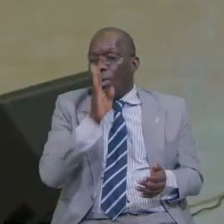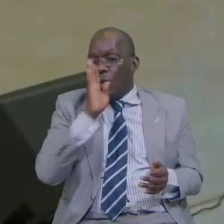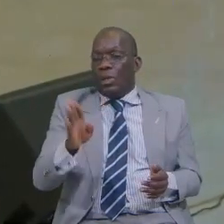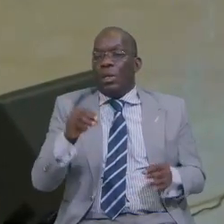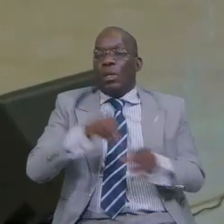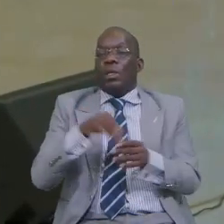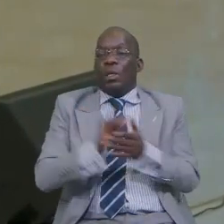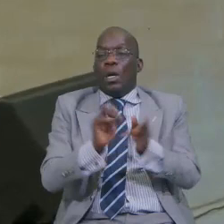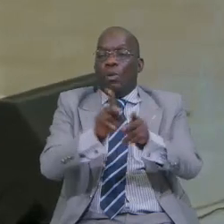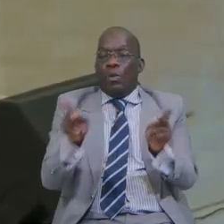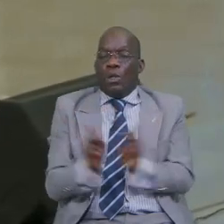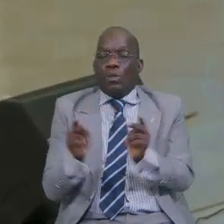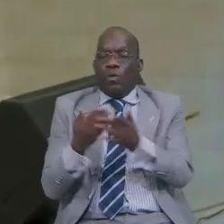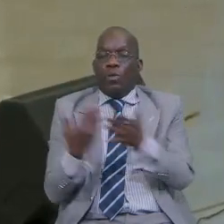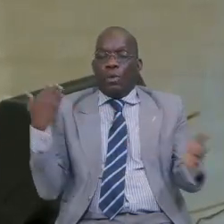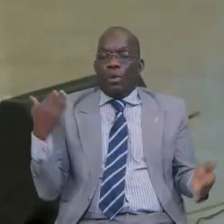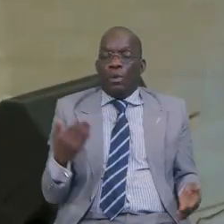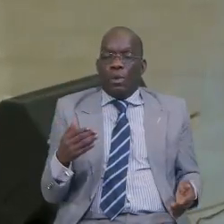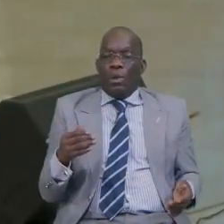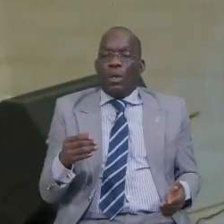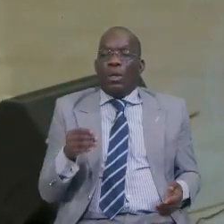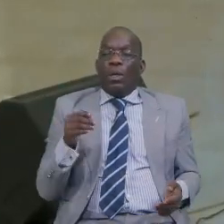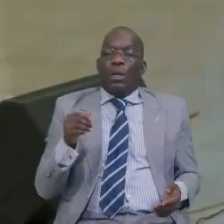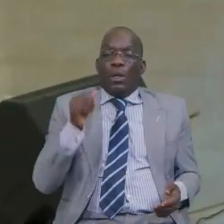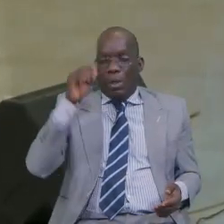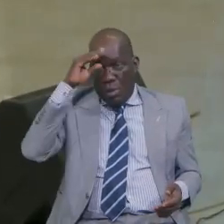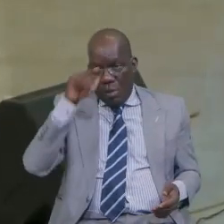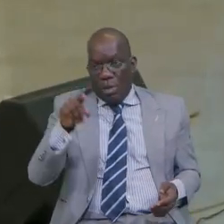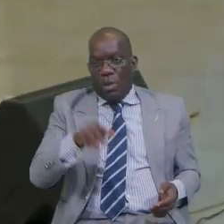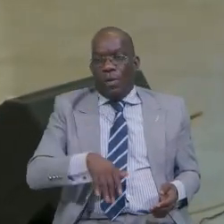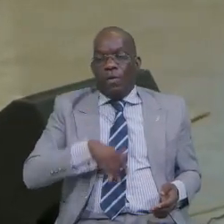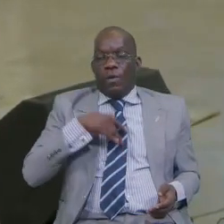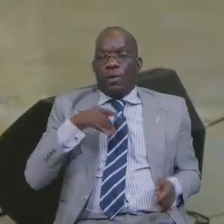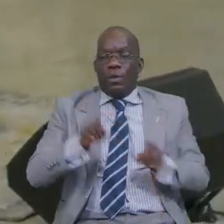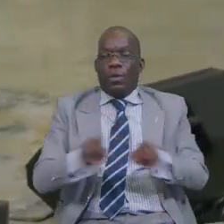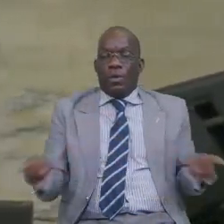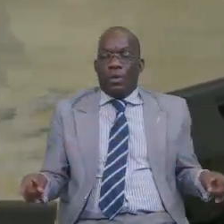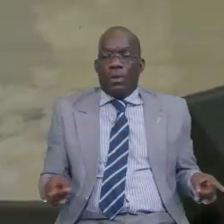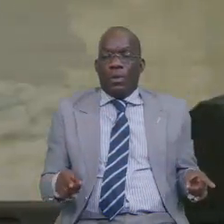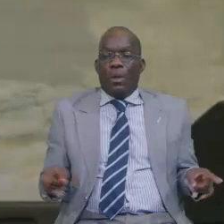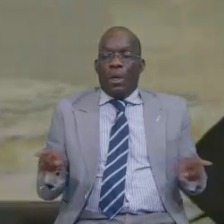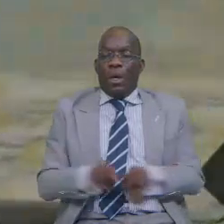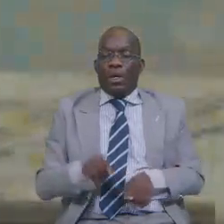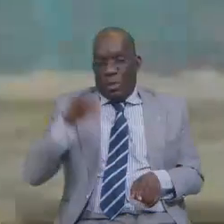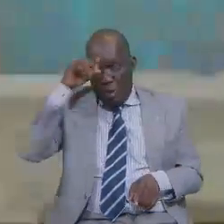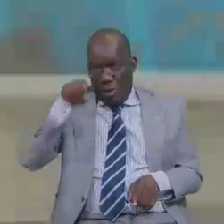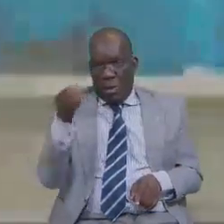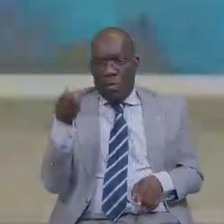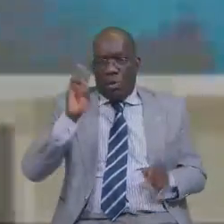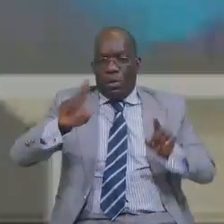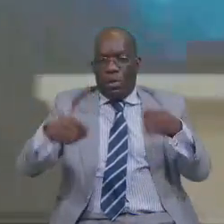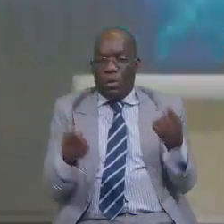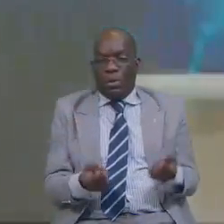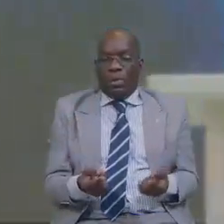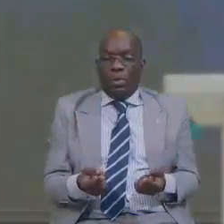you feel different. And sometimes when you feel different like that, it's like,